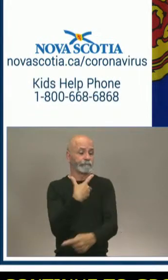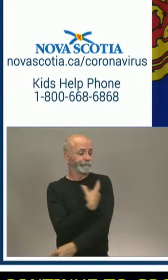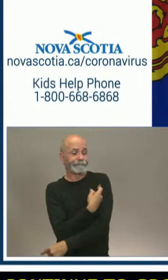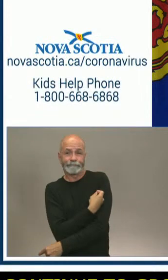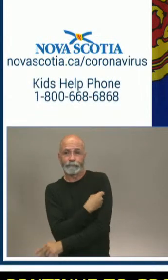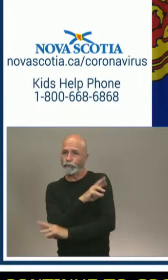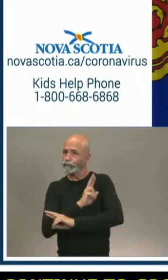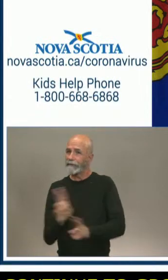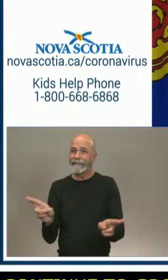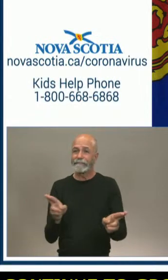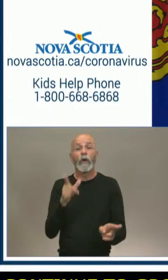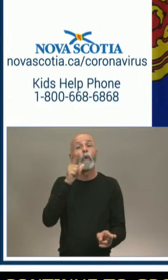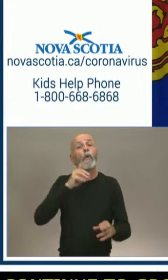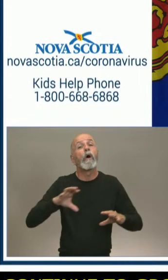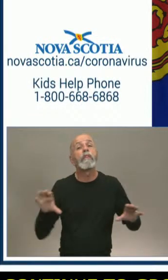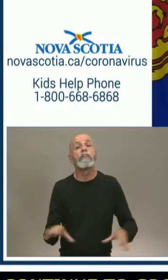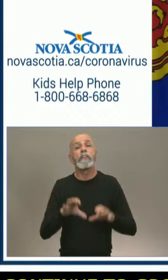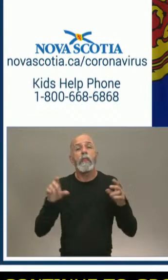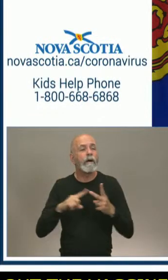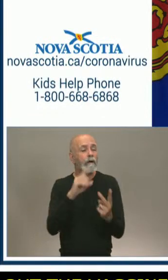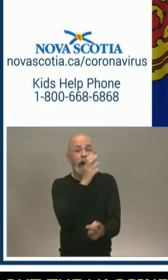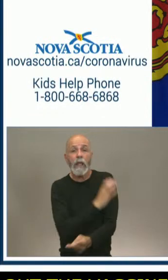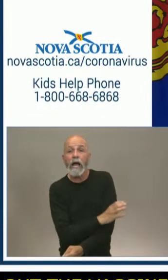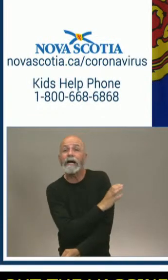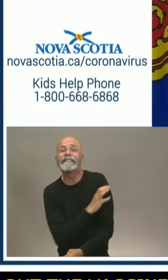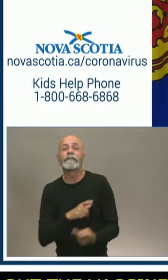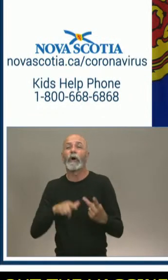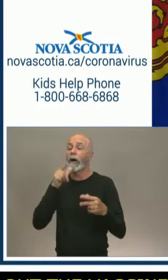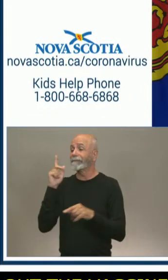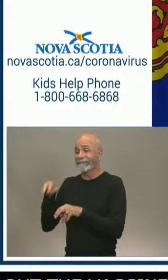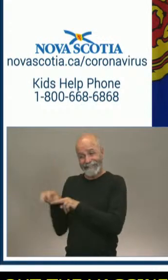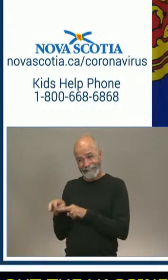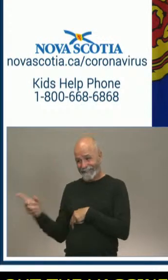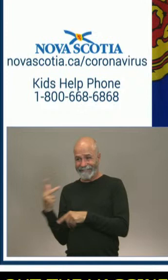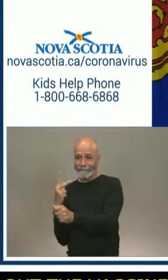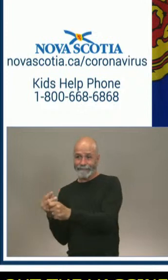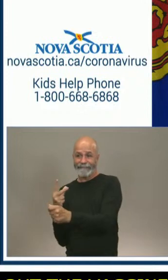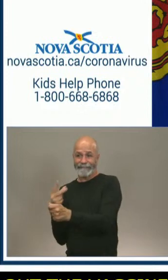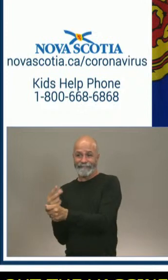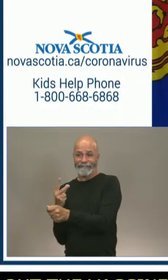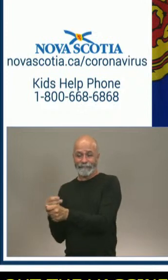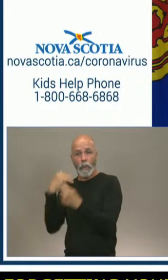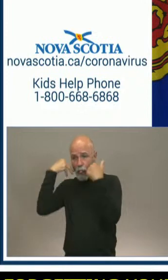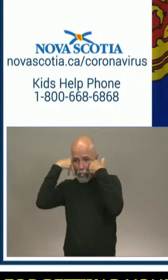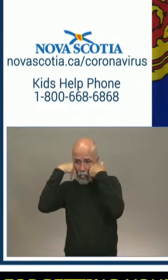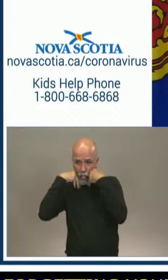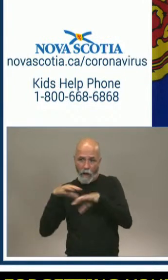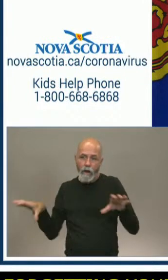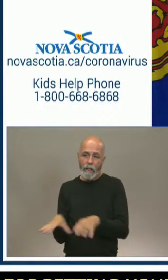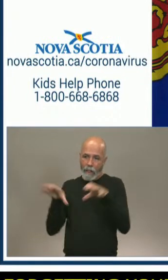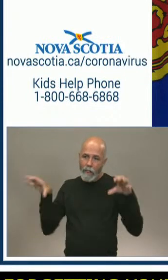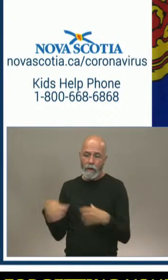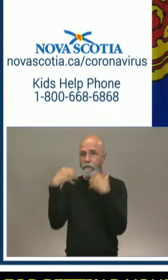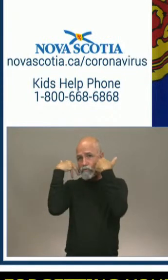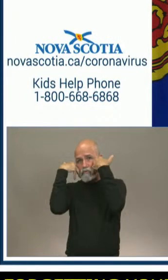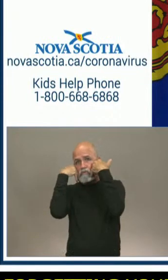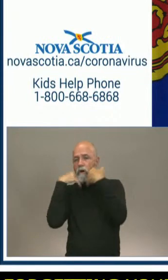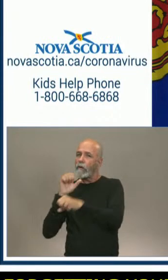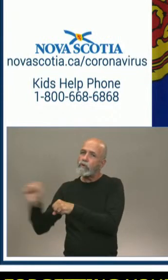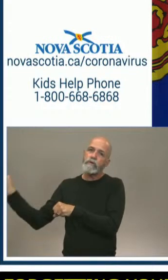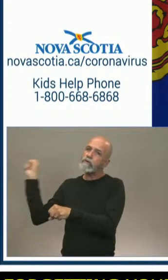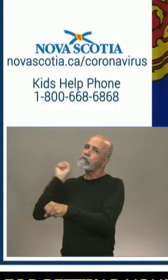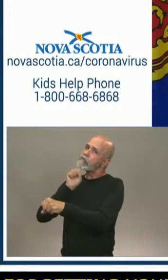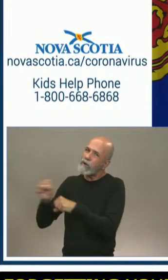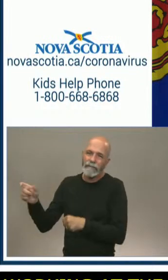that are working at our clinics across the province. I know you're working really hard, and the work that you're doing is super important to get us through this third